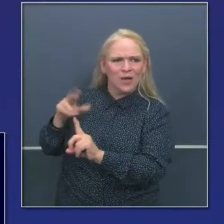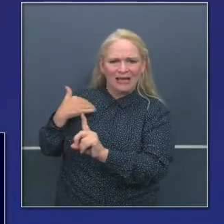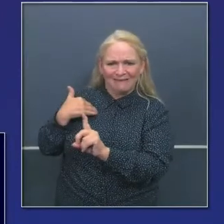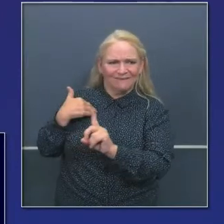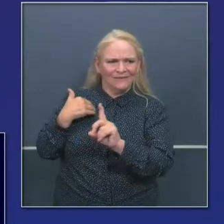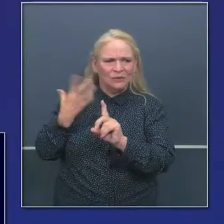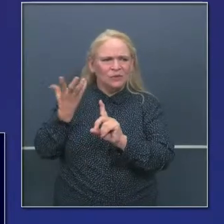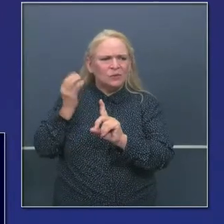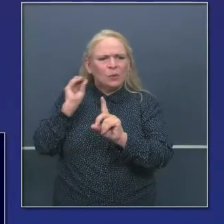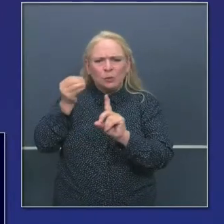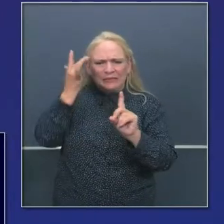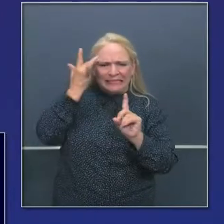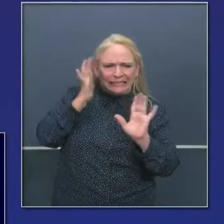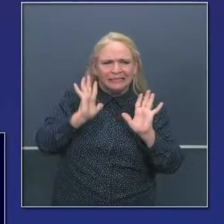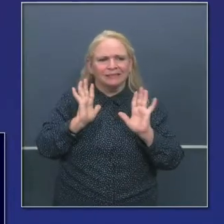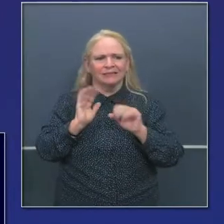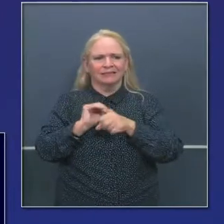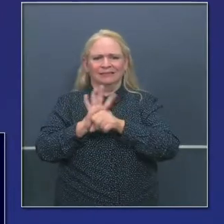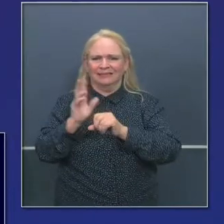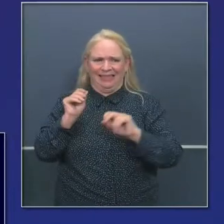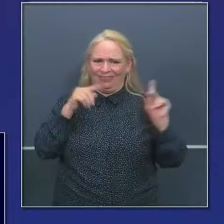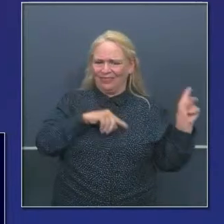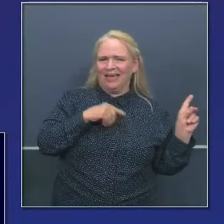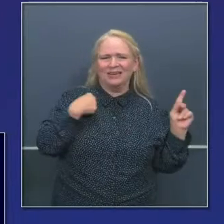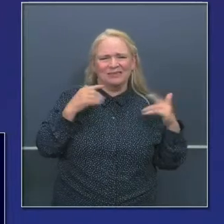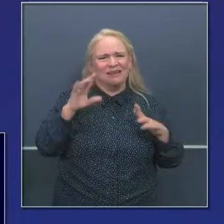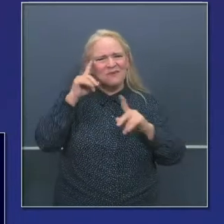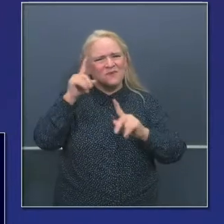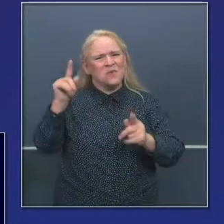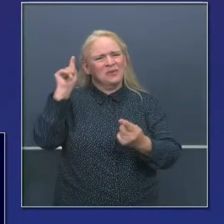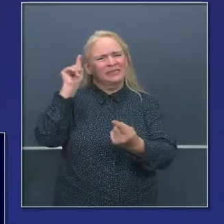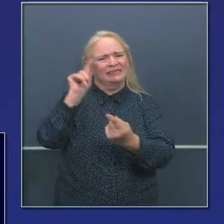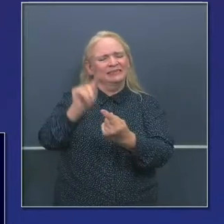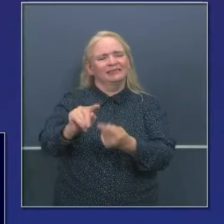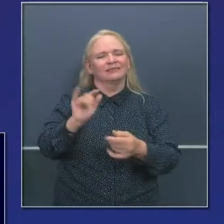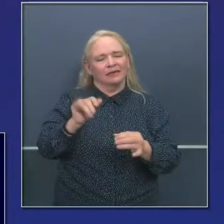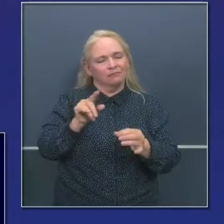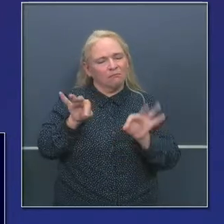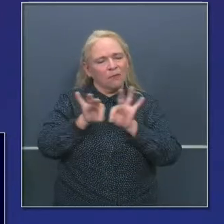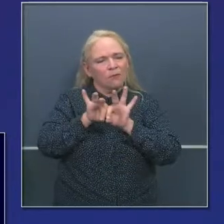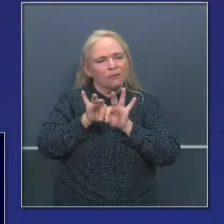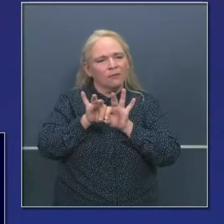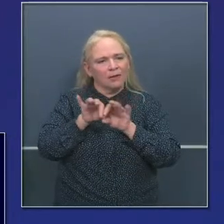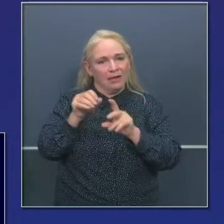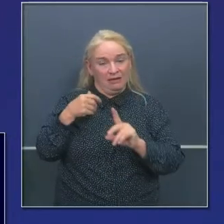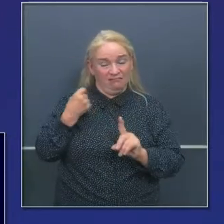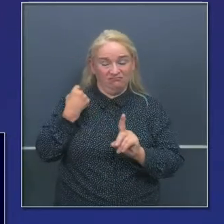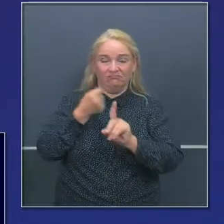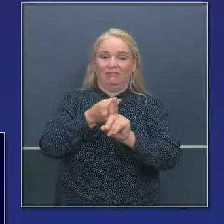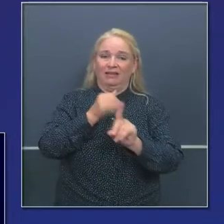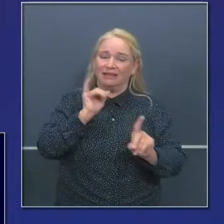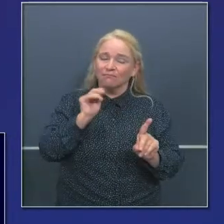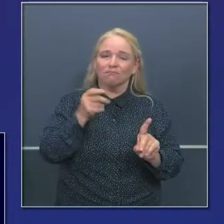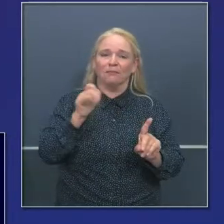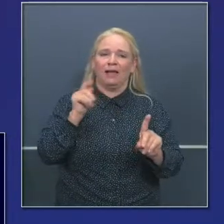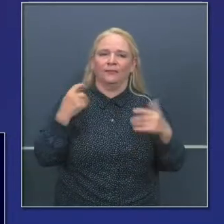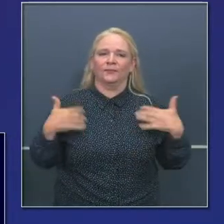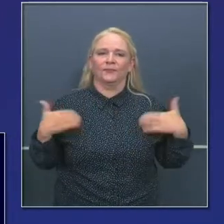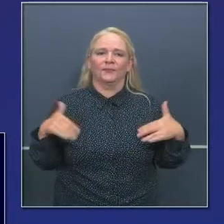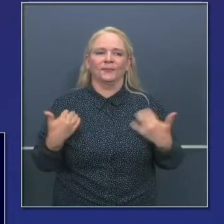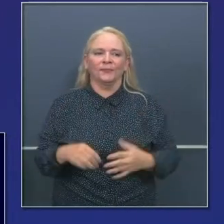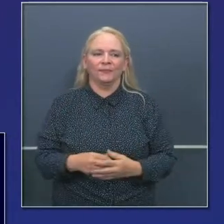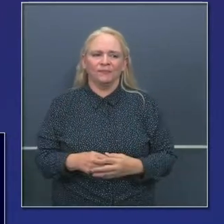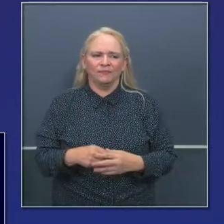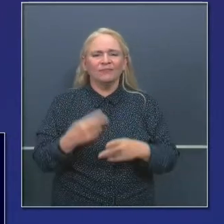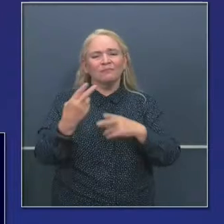COVID patients. In order to do that, there's nothing more important, impactful, and no greater imperative than wearing